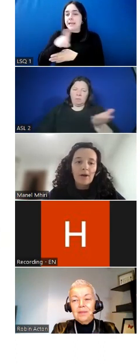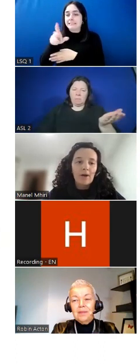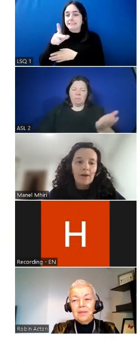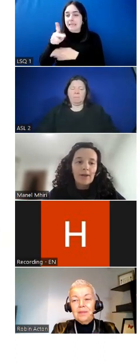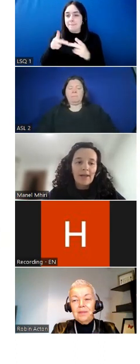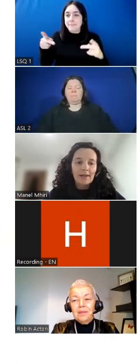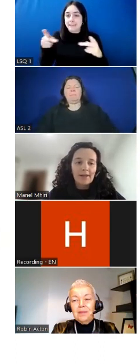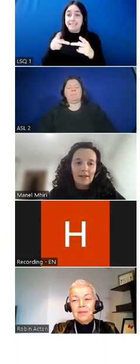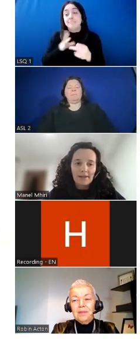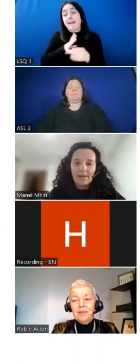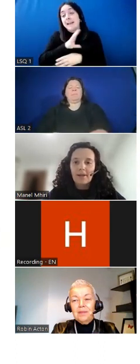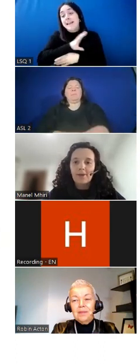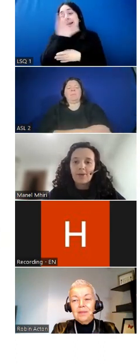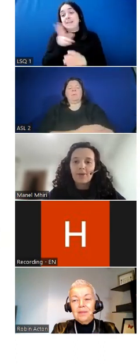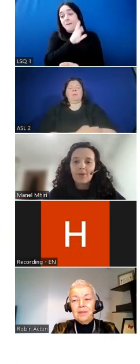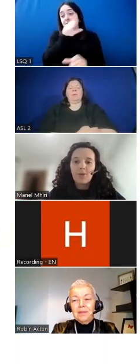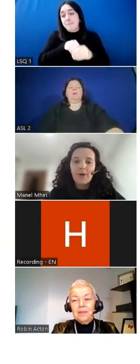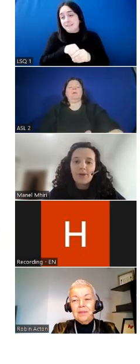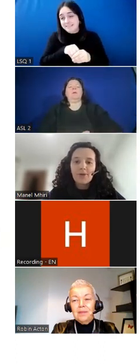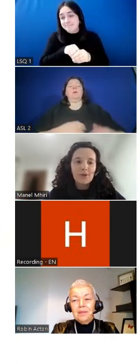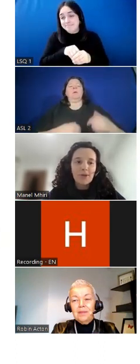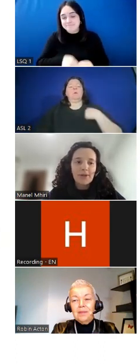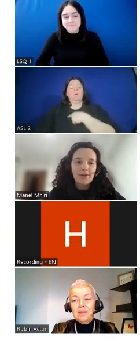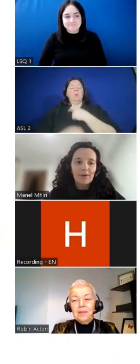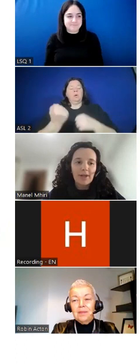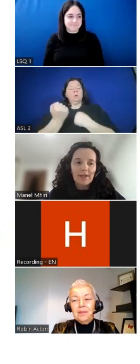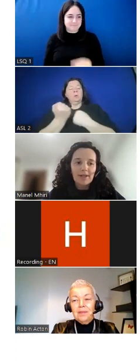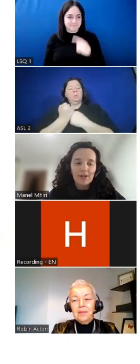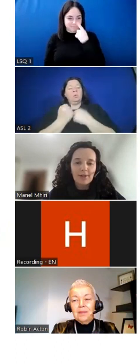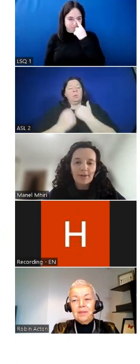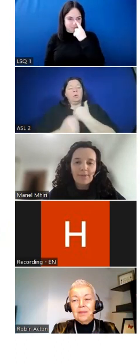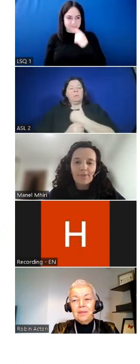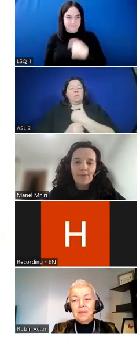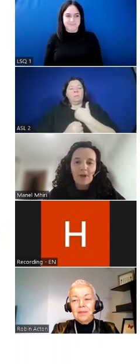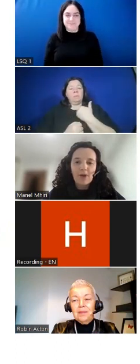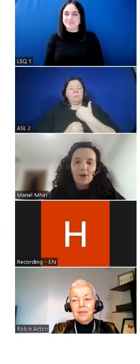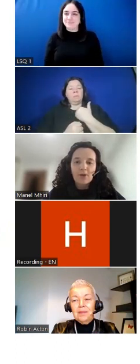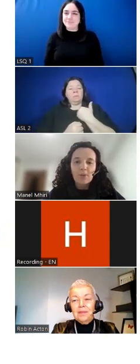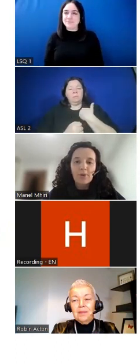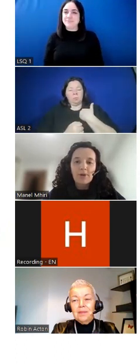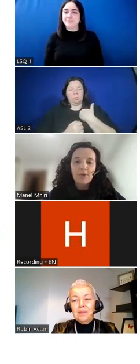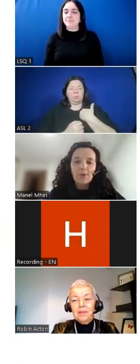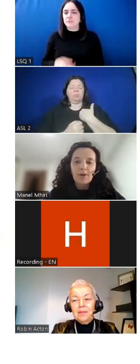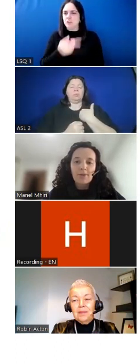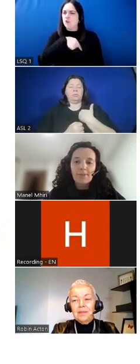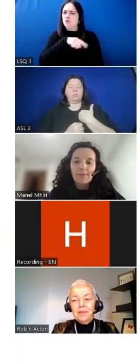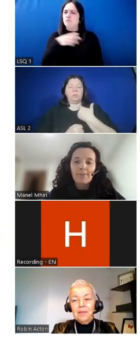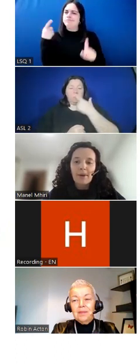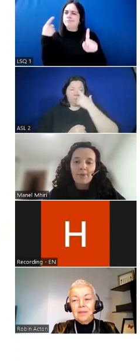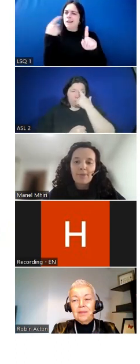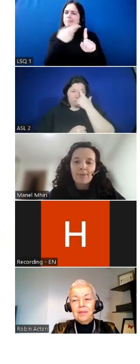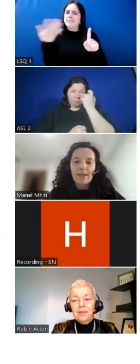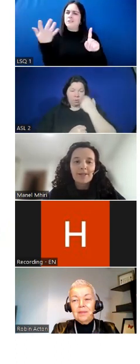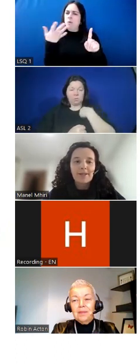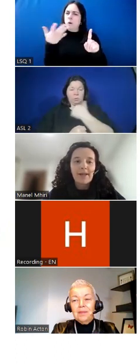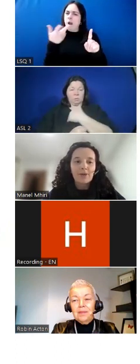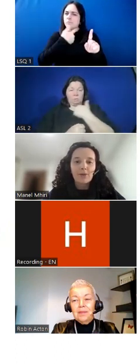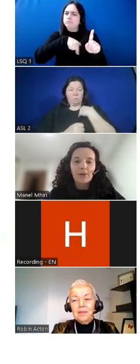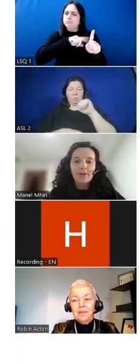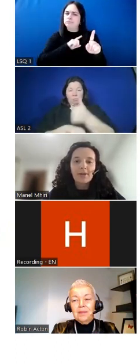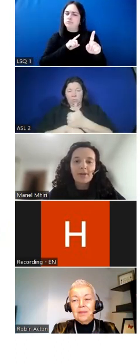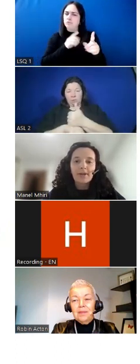Next, thank you. What we do as an organization. So because we are a